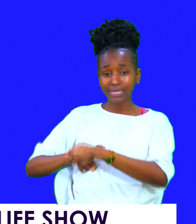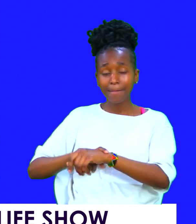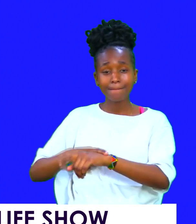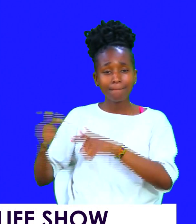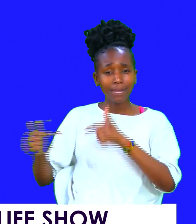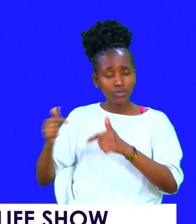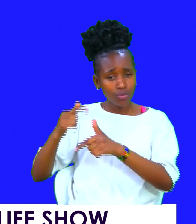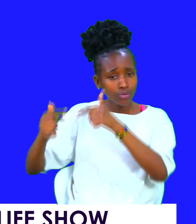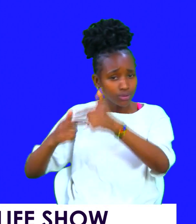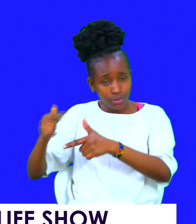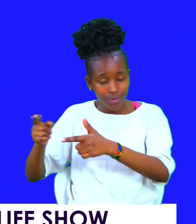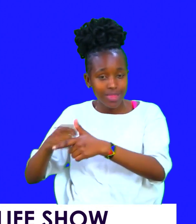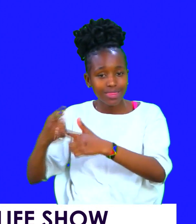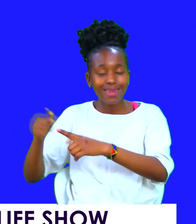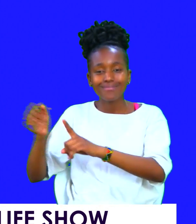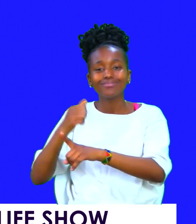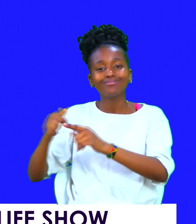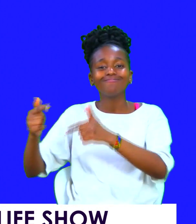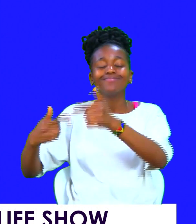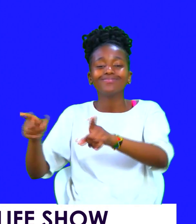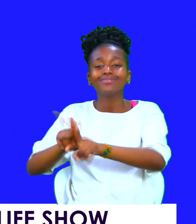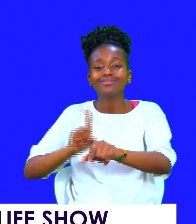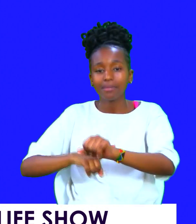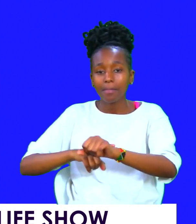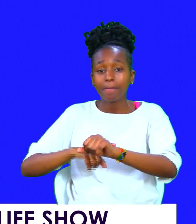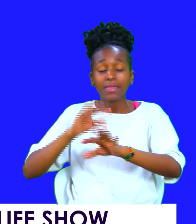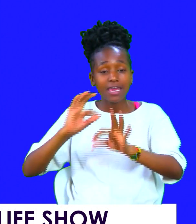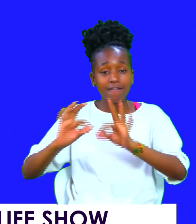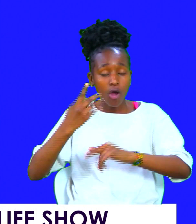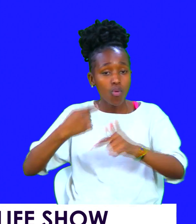in the war. That's where the victory lies.